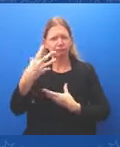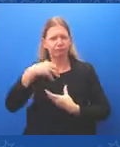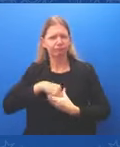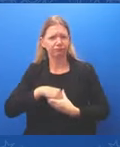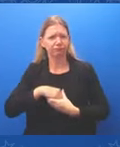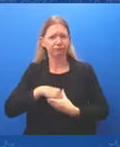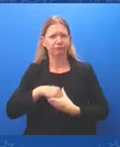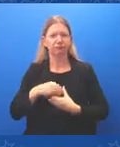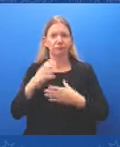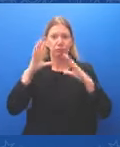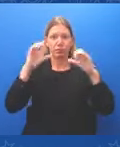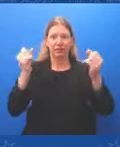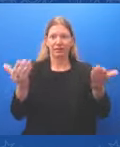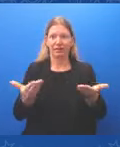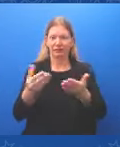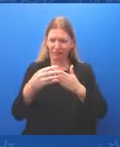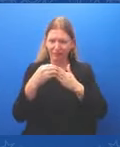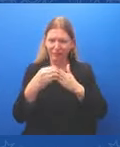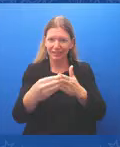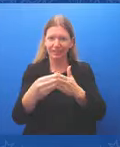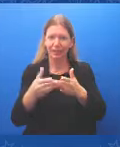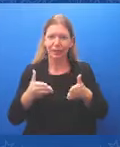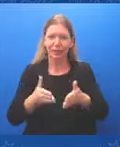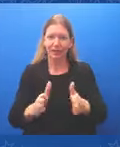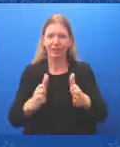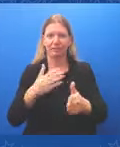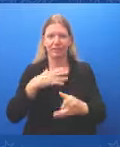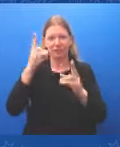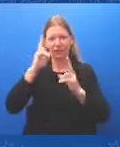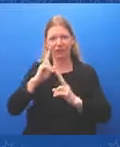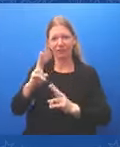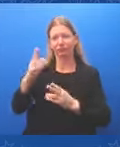of the United States, Joe Biden.